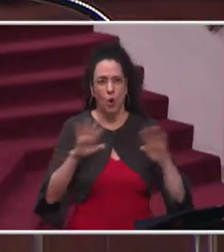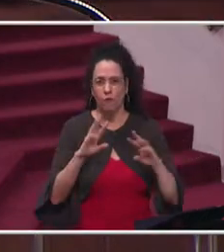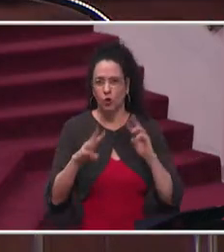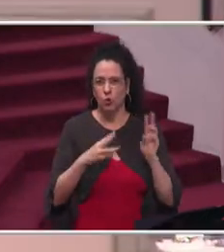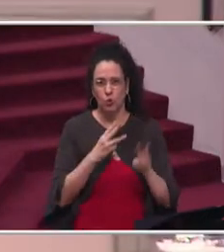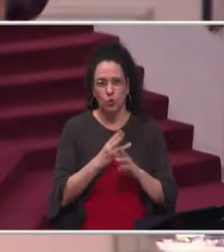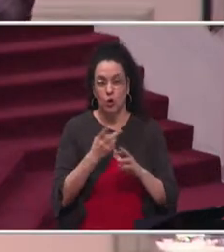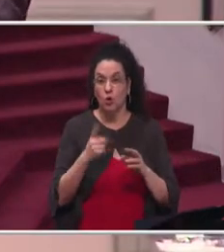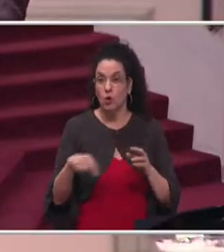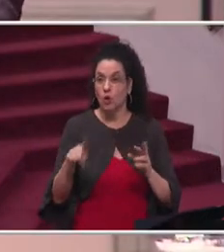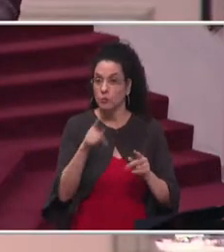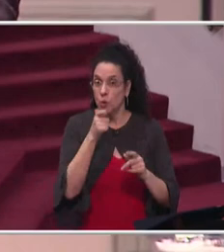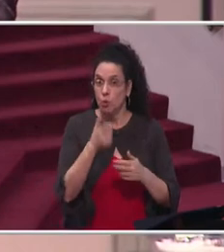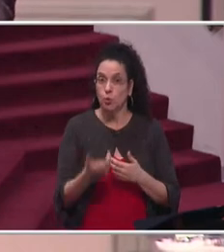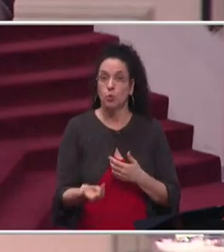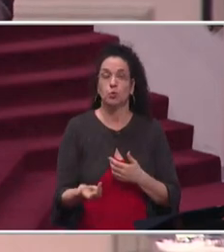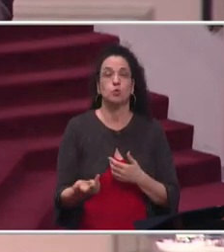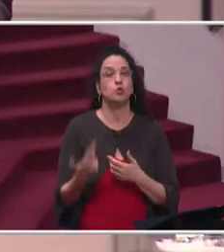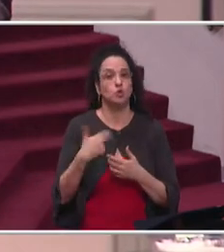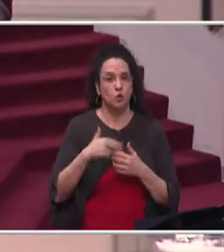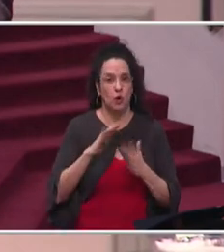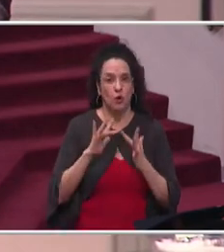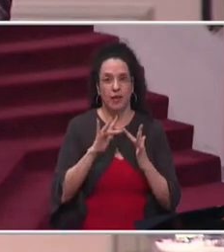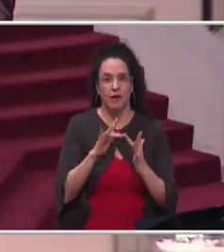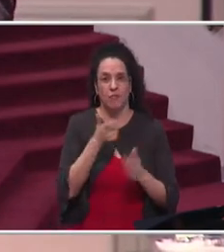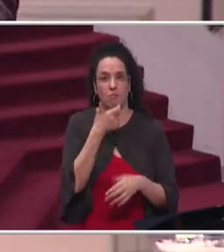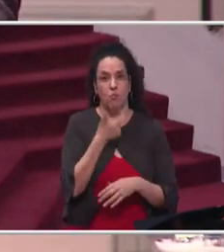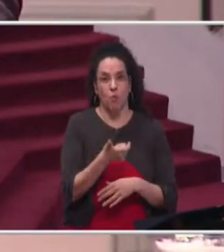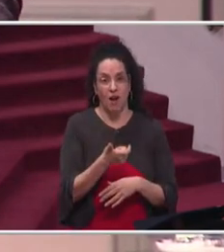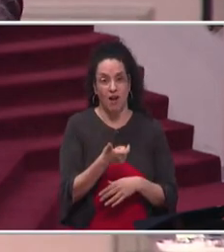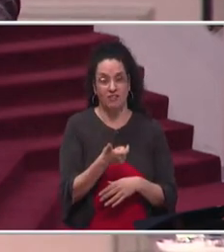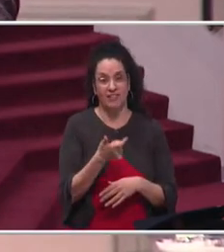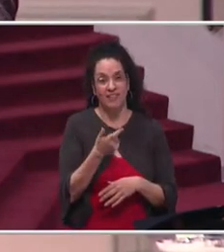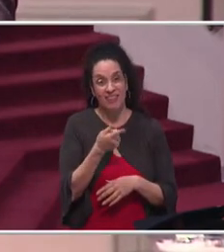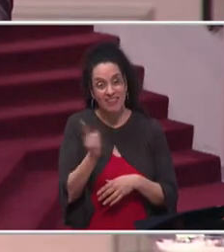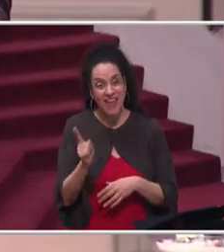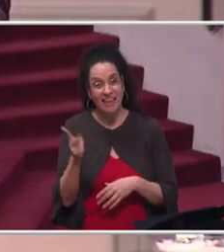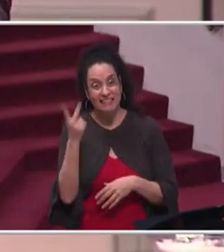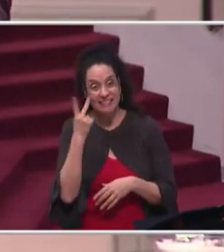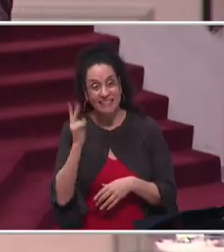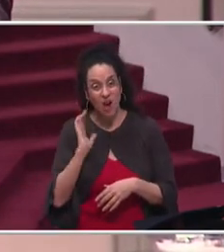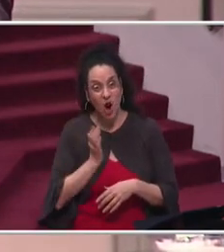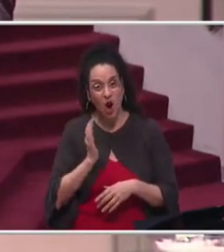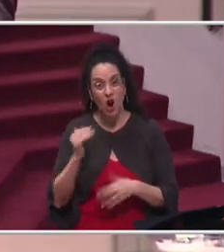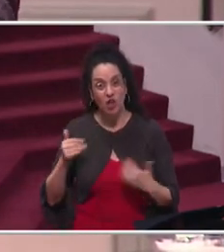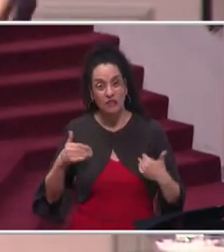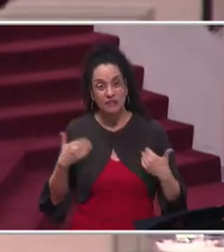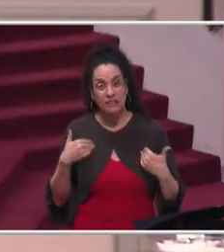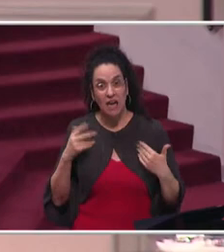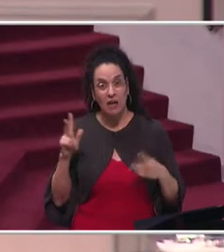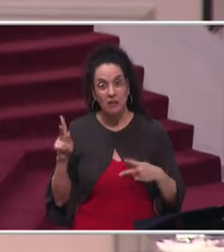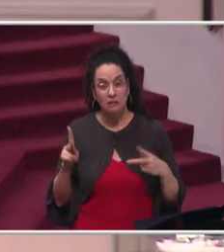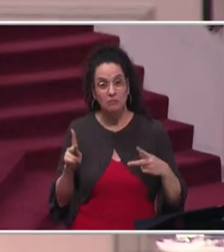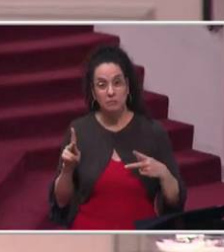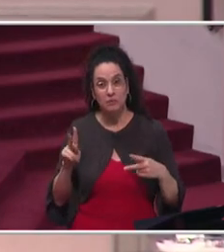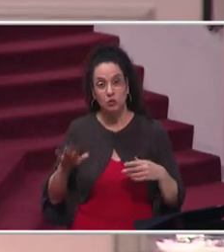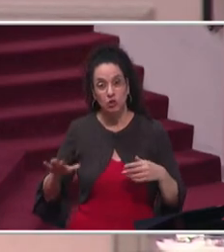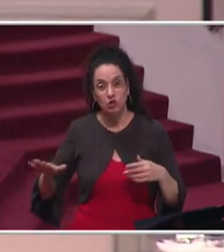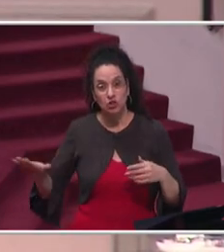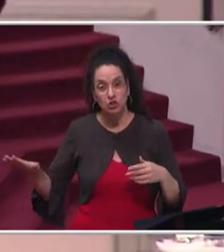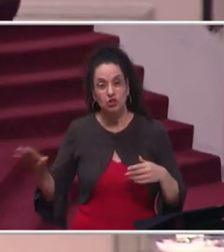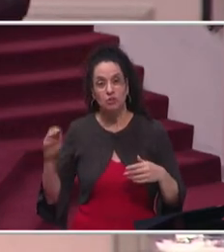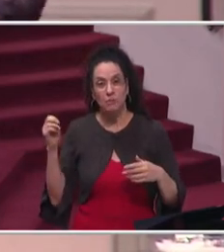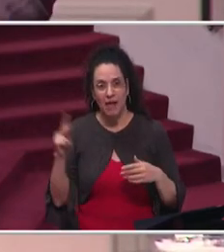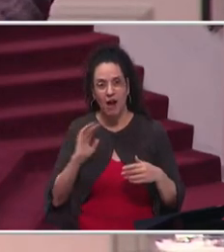are with us in our cyber worship space. They're seeing that our young children are back in church. They're seeing that our jewels,